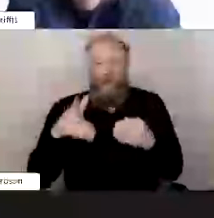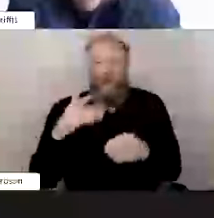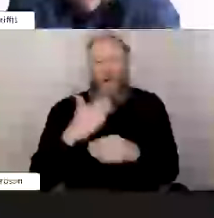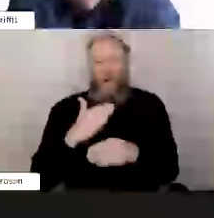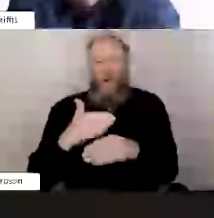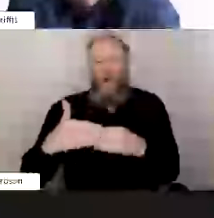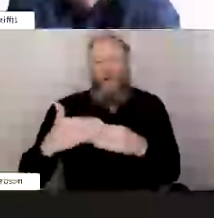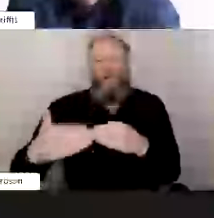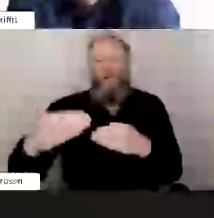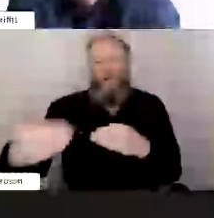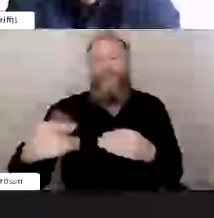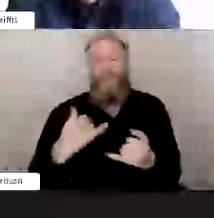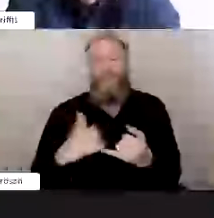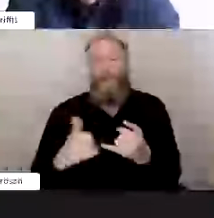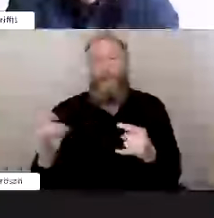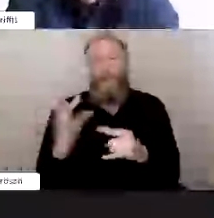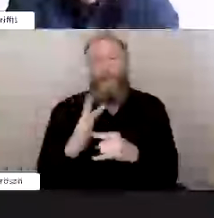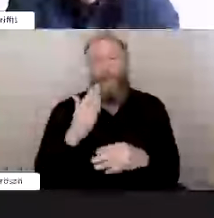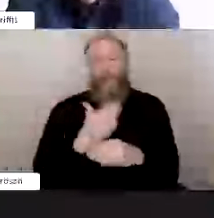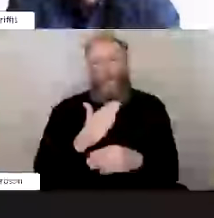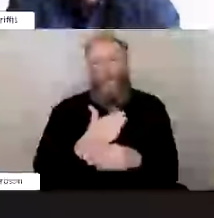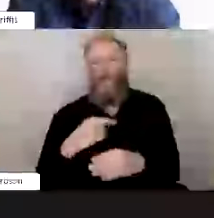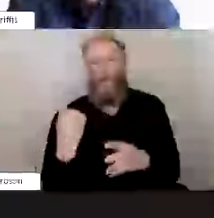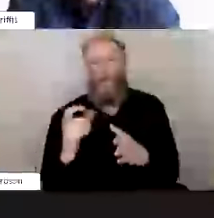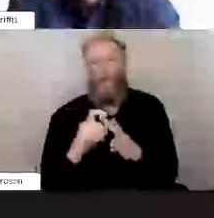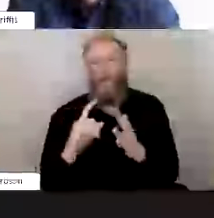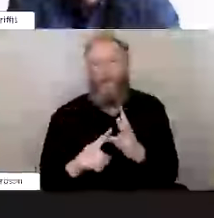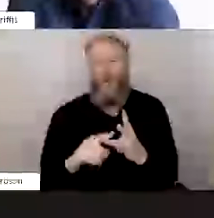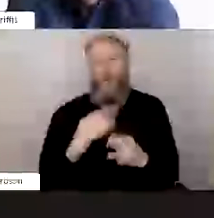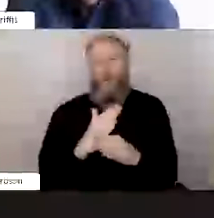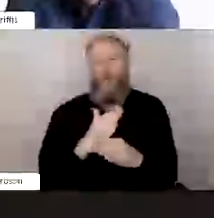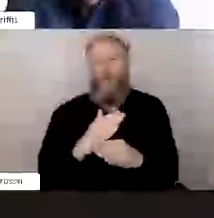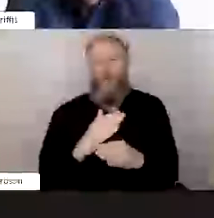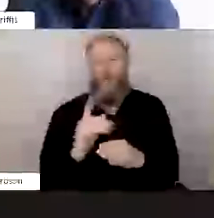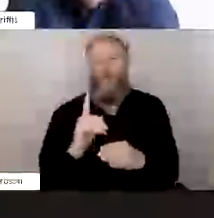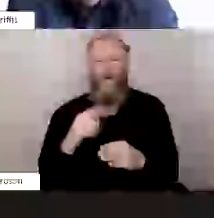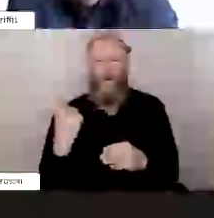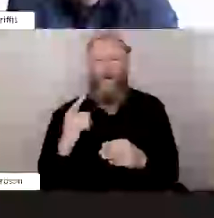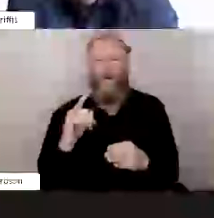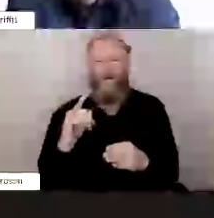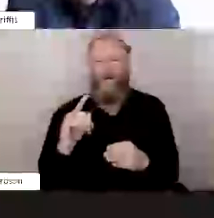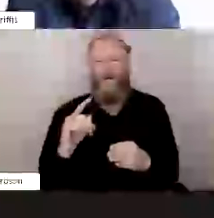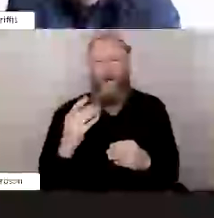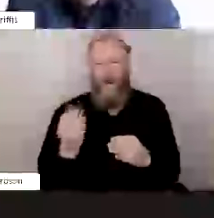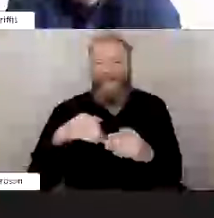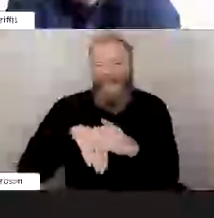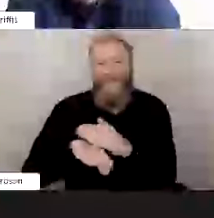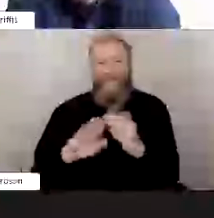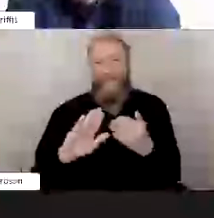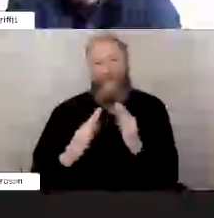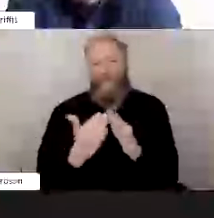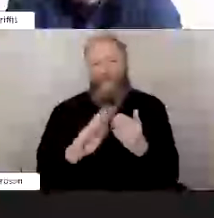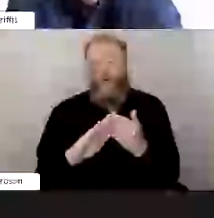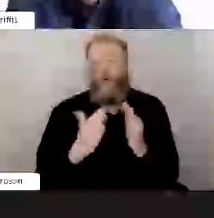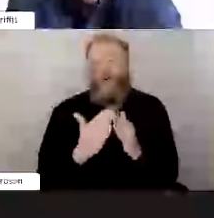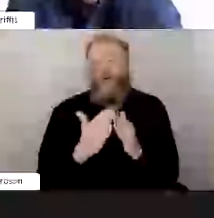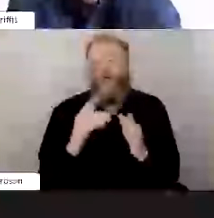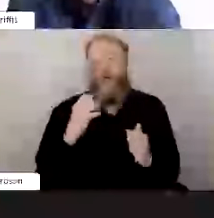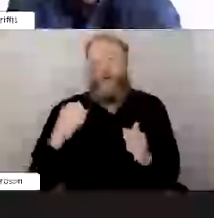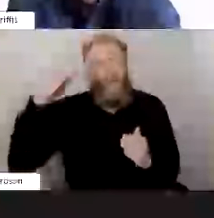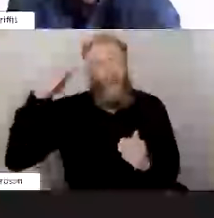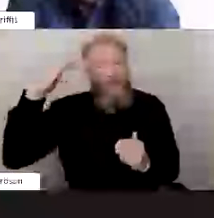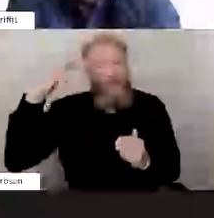most important work we do, is the work we do in community. We also have a philosophy that if we're sitting behind our